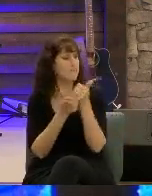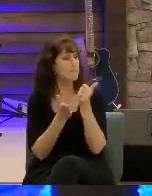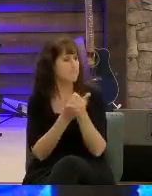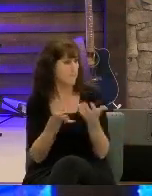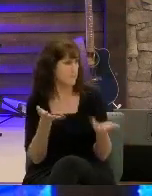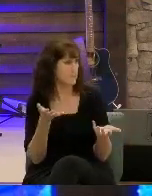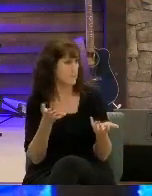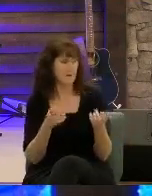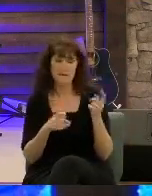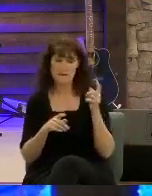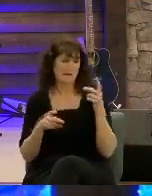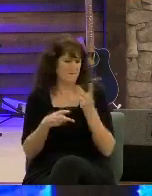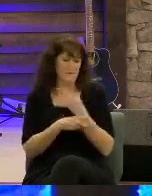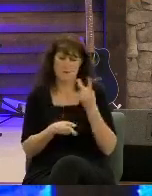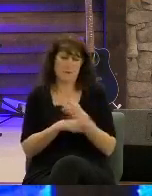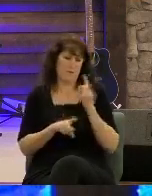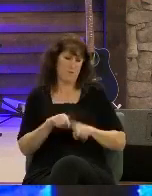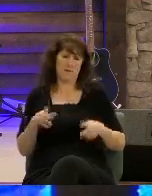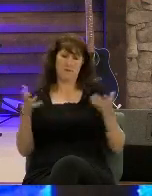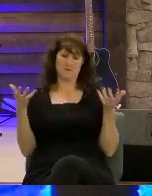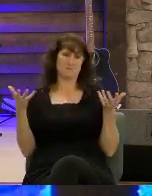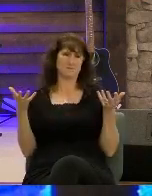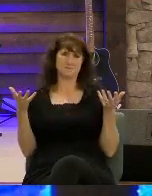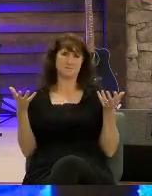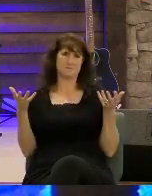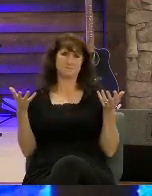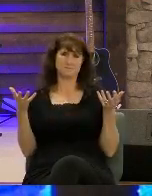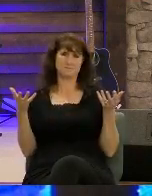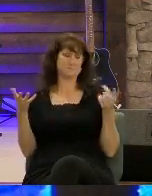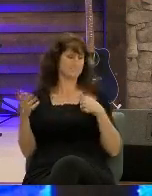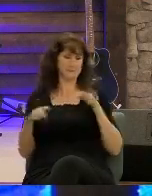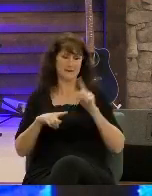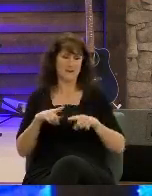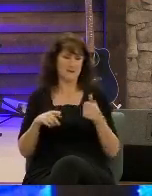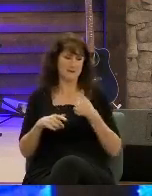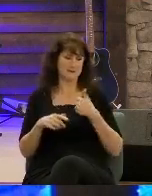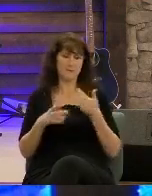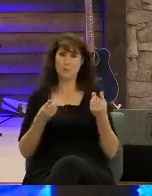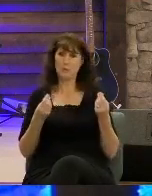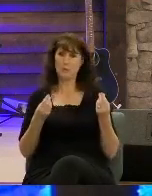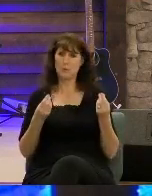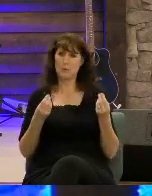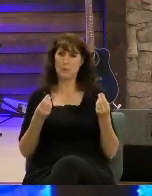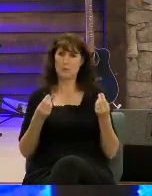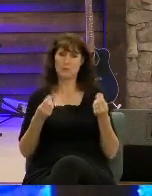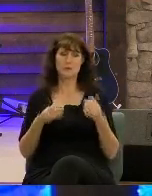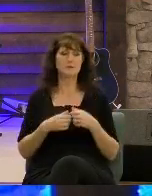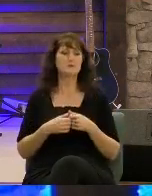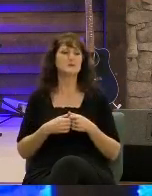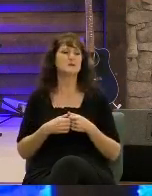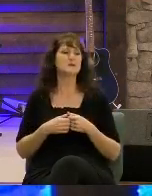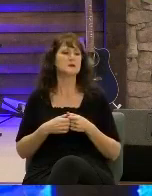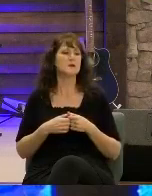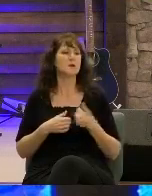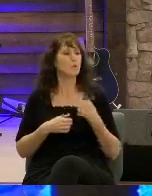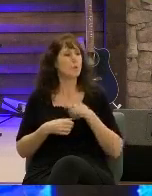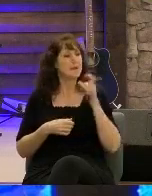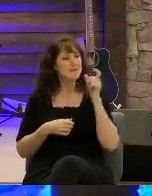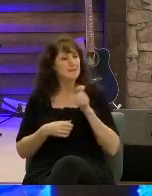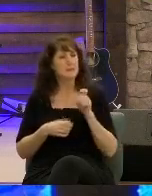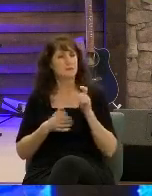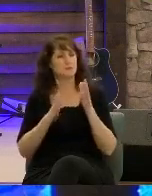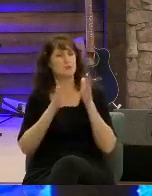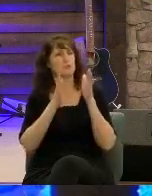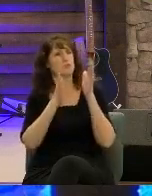We can't figure it all out ourselves. I can't do that. None of us can, right? I mean, we need to ask for